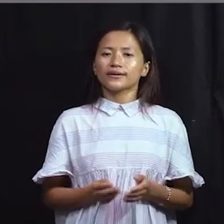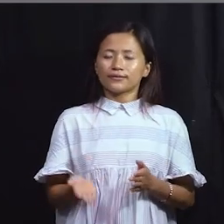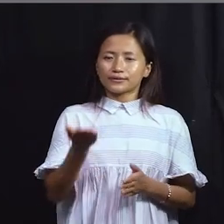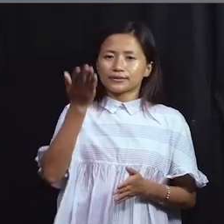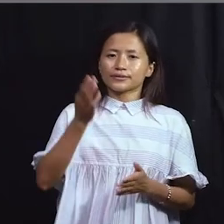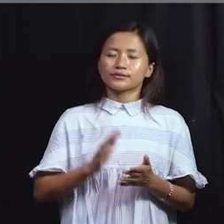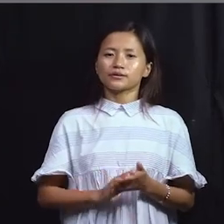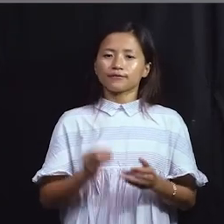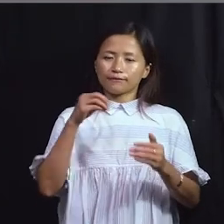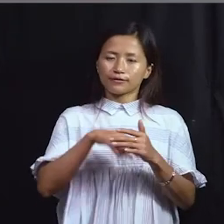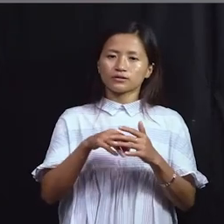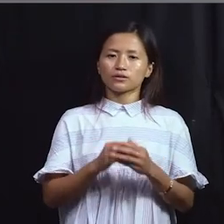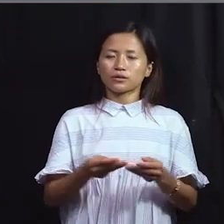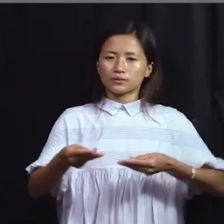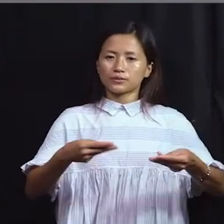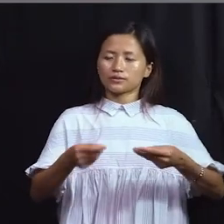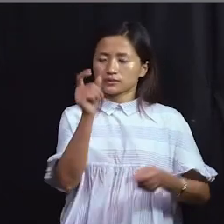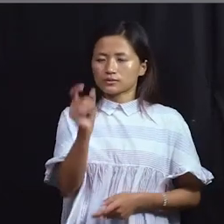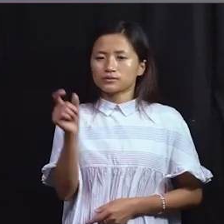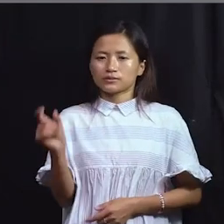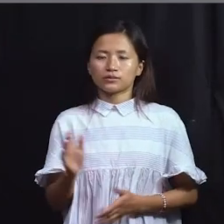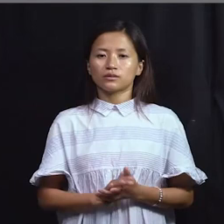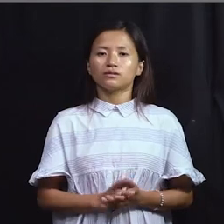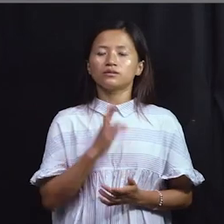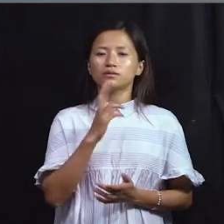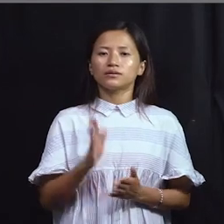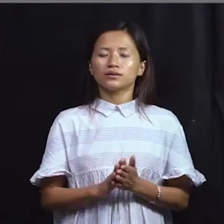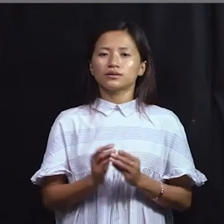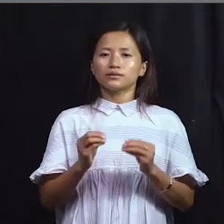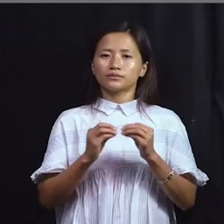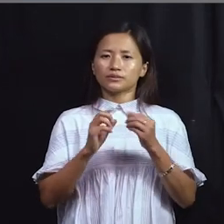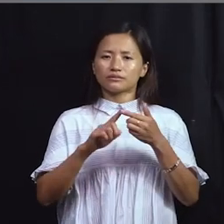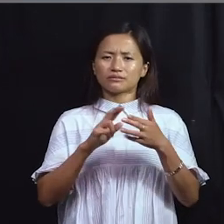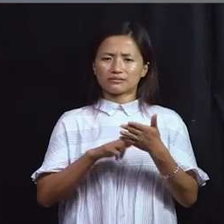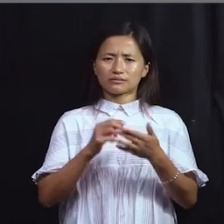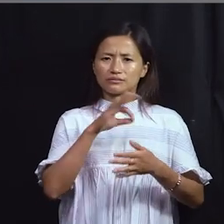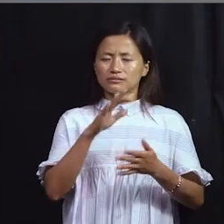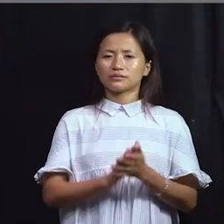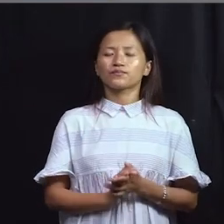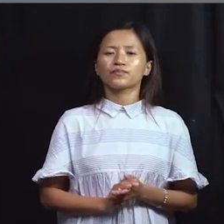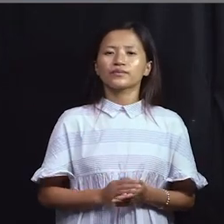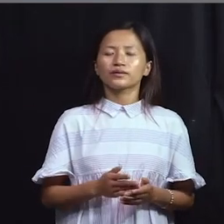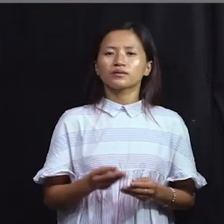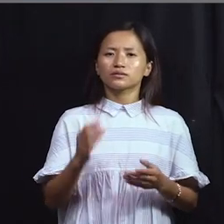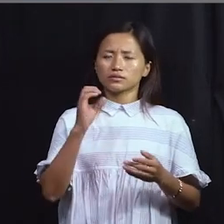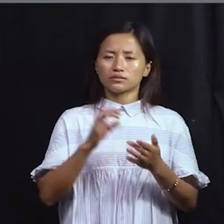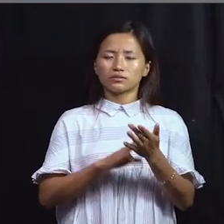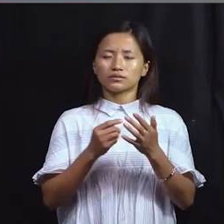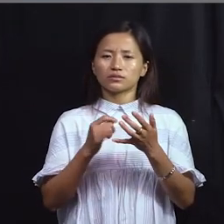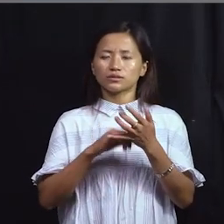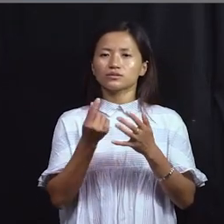price, investors or the business people are benefited. Even consumers like you and I, if the rise in price